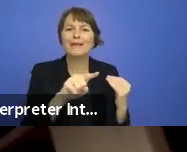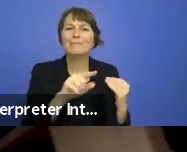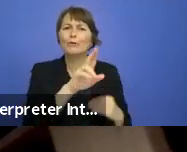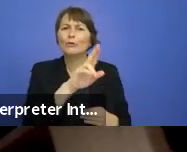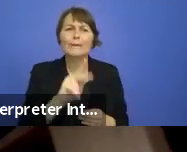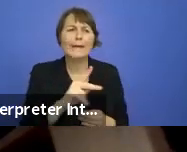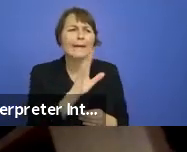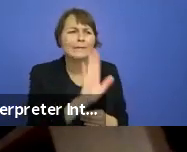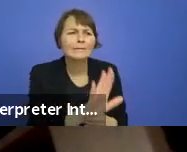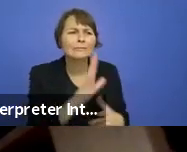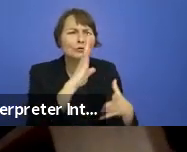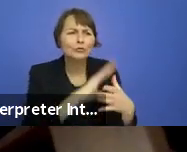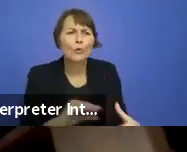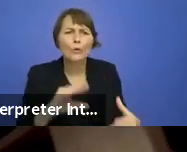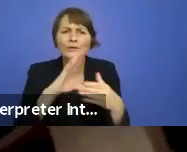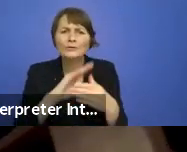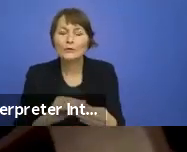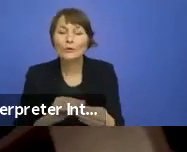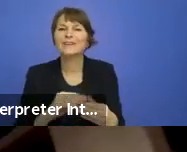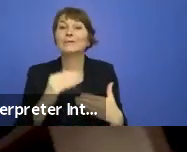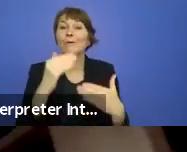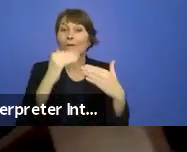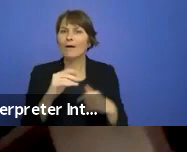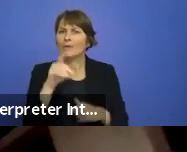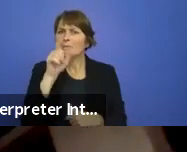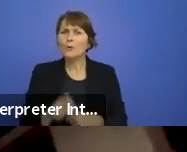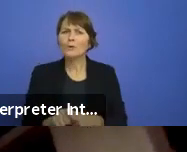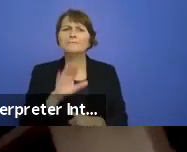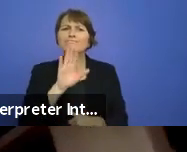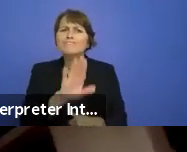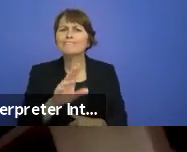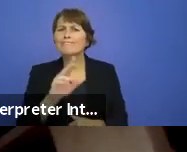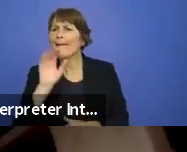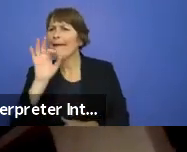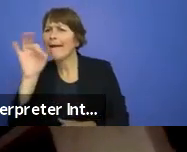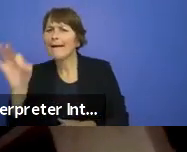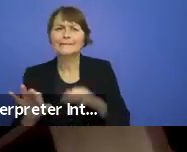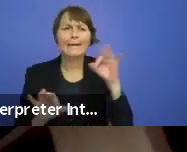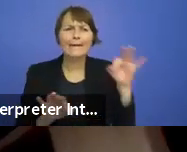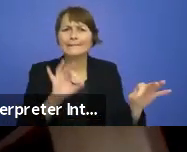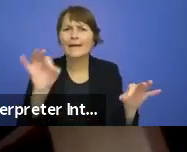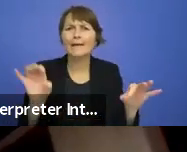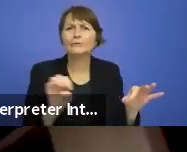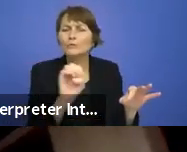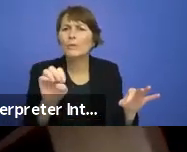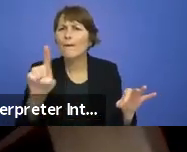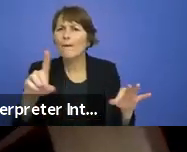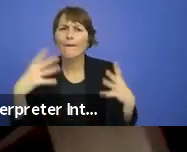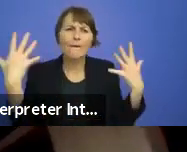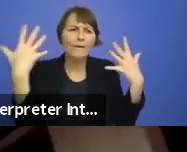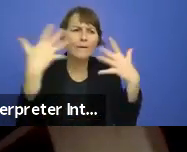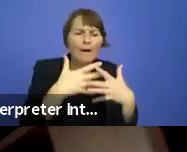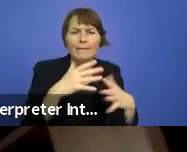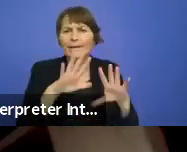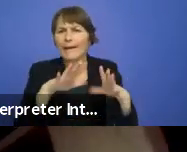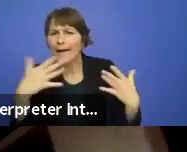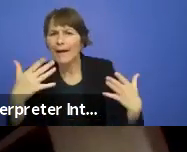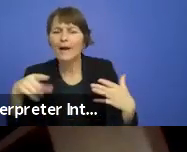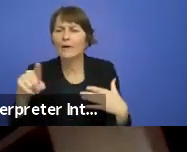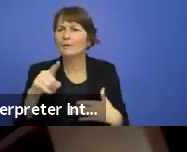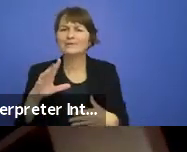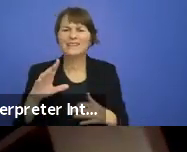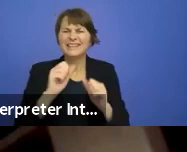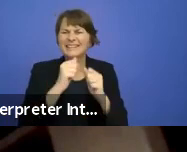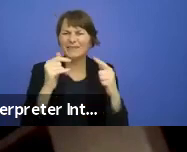what is Europe in their own imaginative, playful, complex ways. Davide Carnavali, Yilish Chakar,